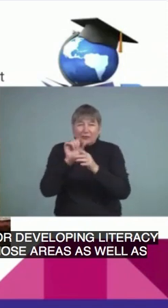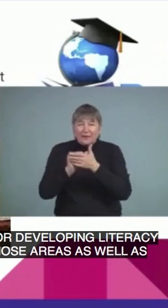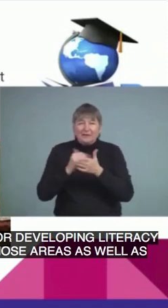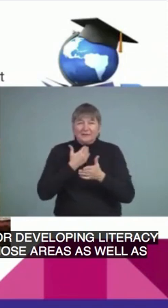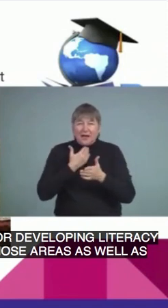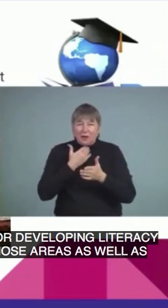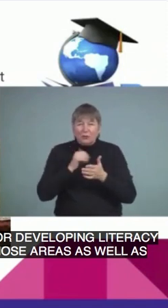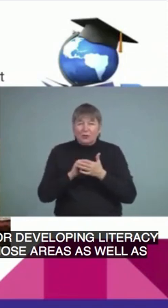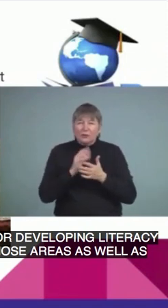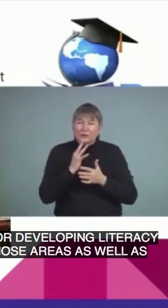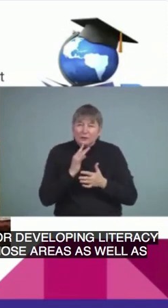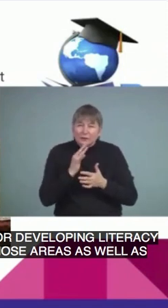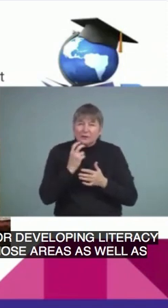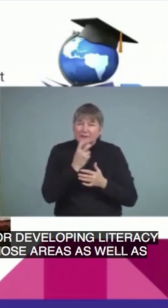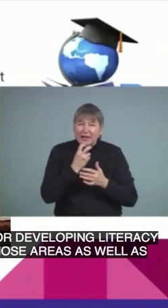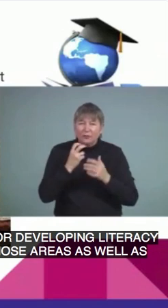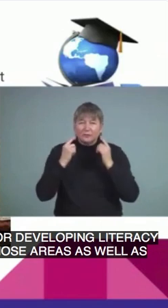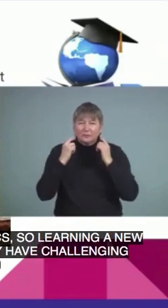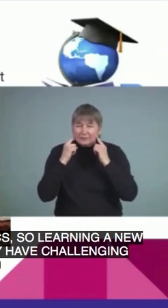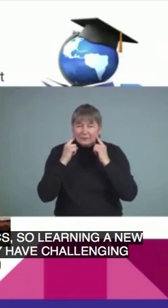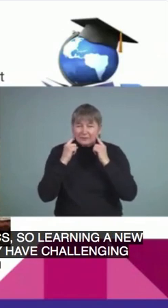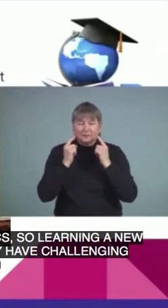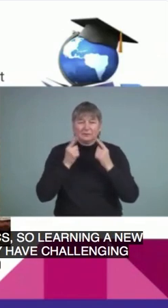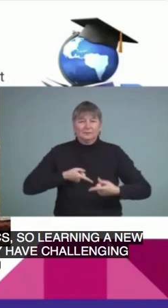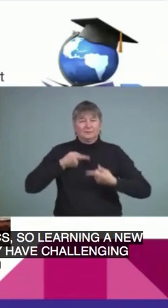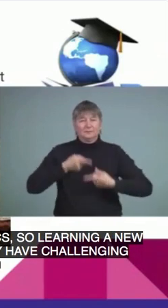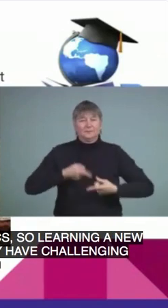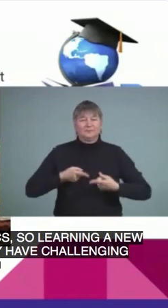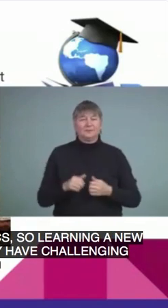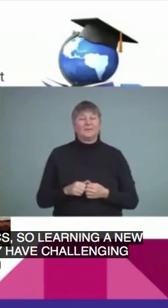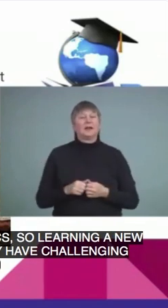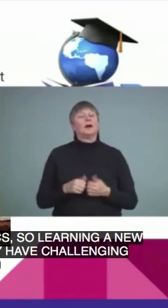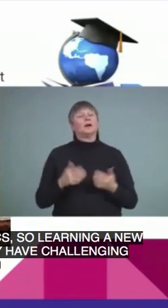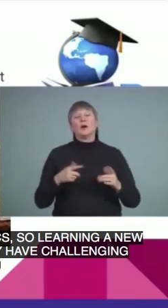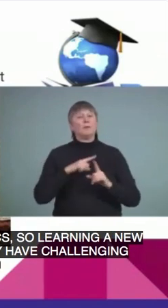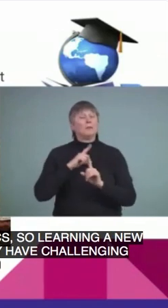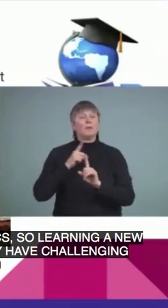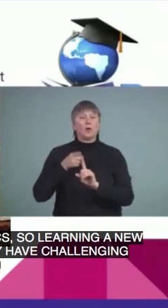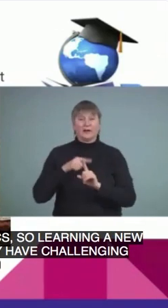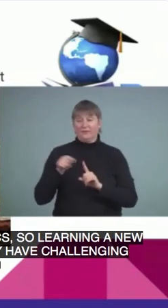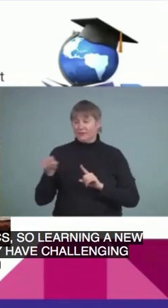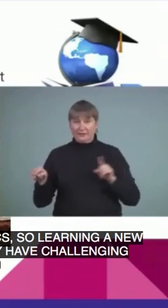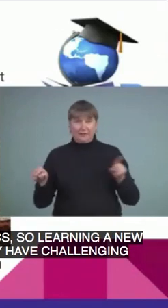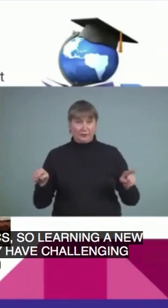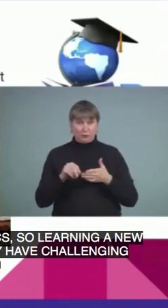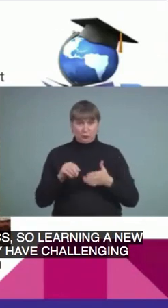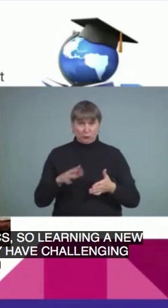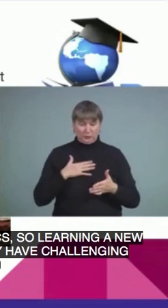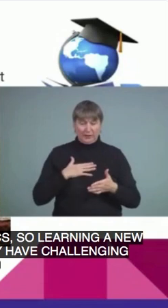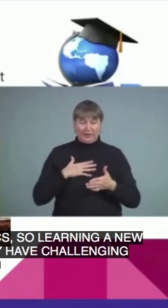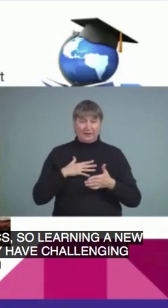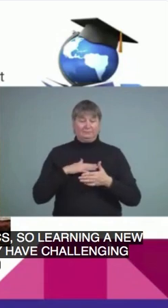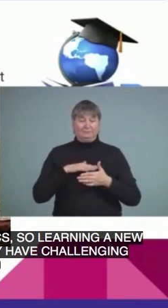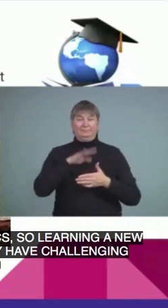So, when students have these missing elements or challenging challenging elements, it